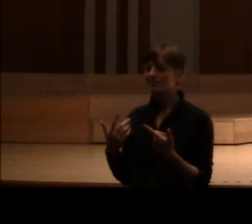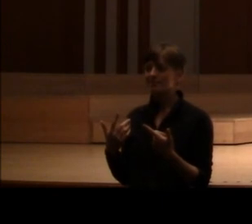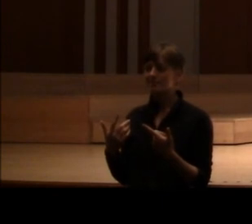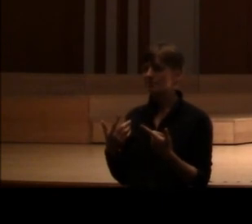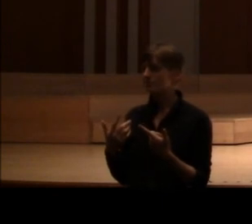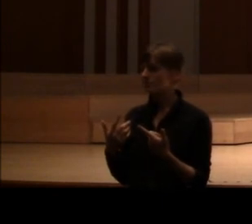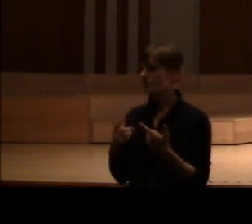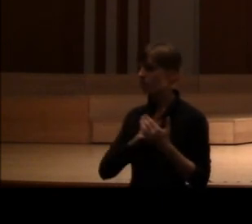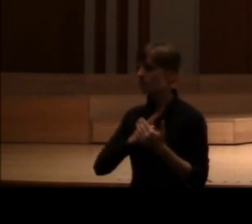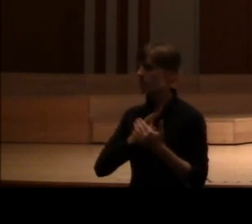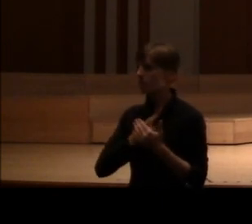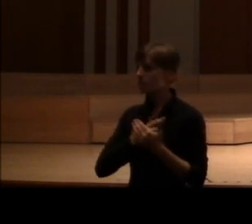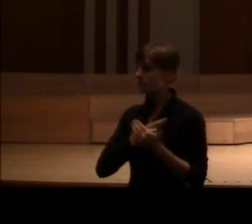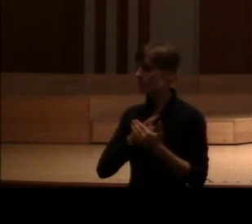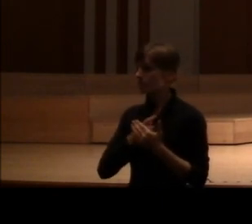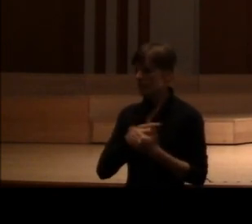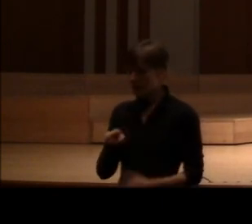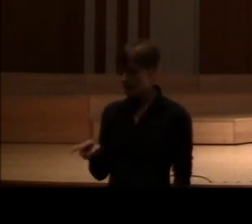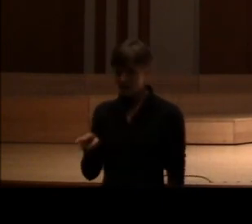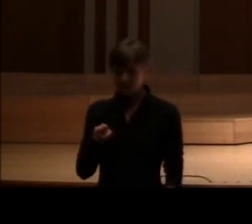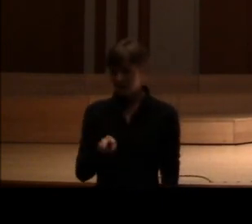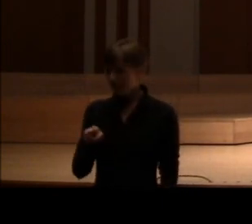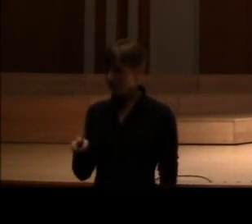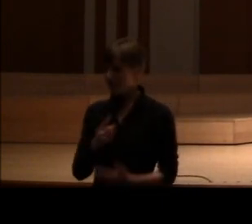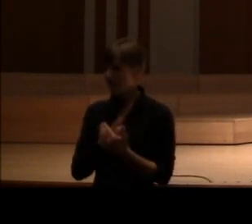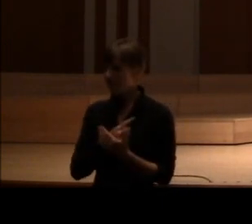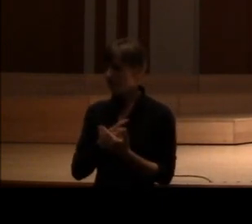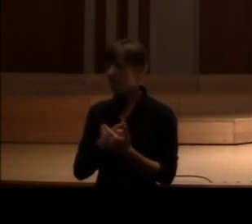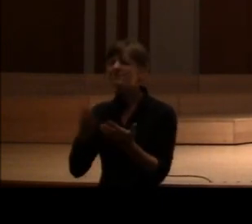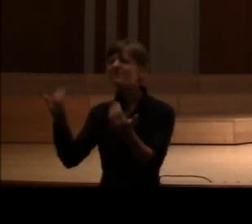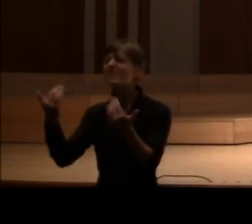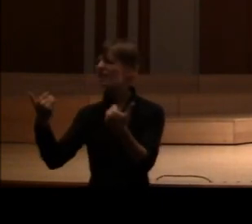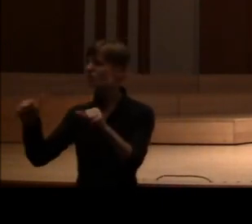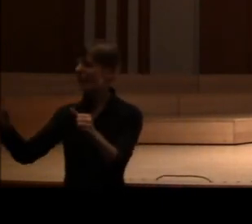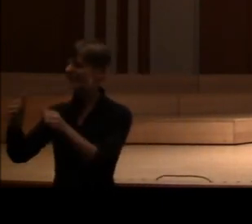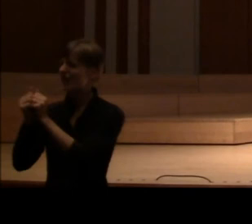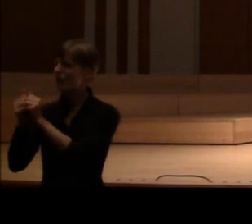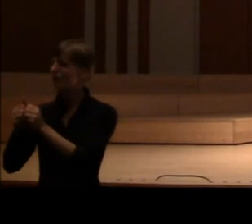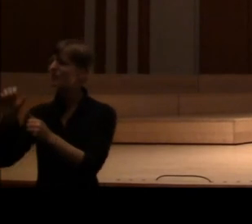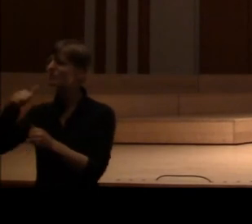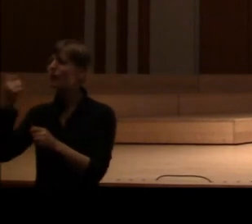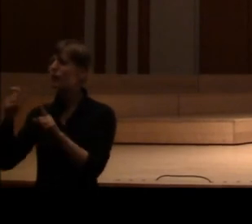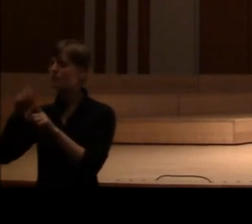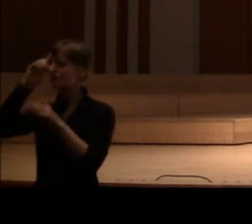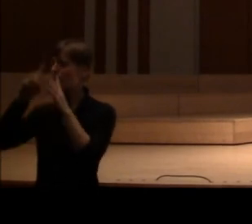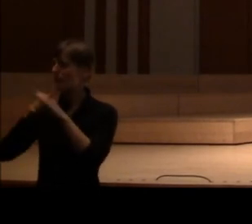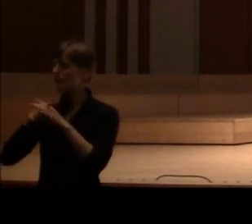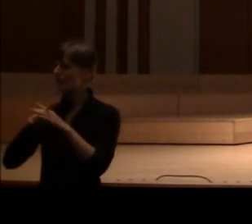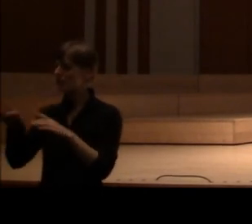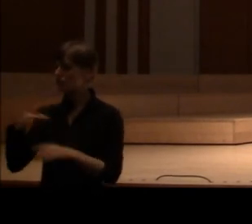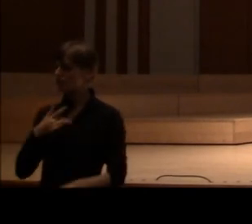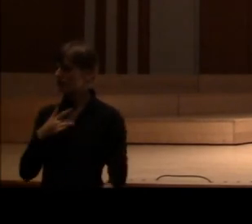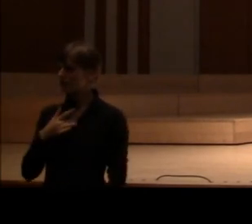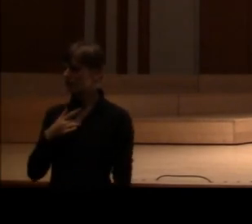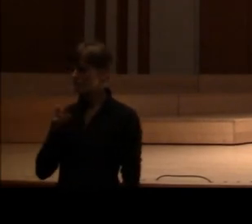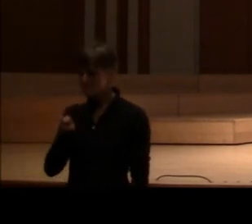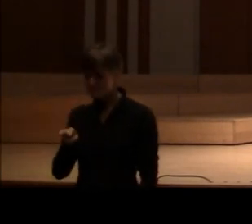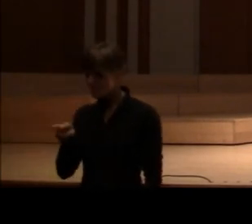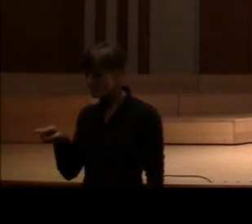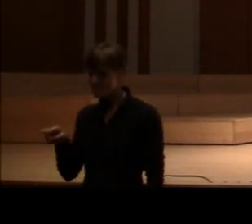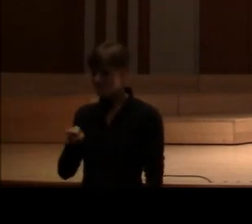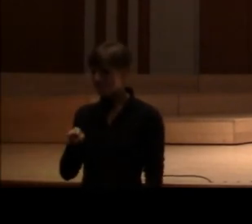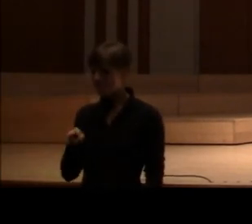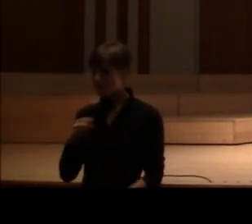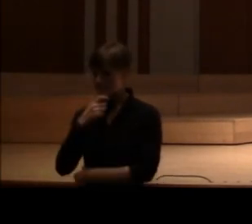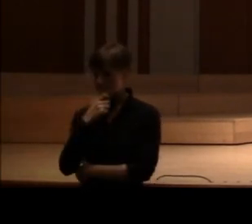pulse was, like fast pulse, something else. Actually, why don't we try this here? What are some other words? So what would come into your mind? How do you feel as you're looking eagerly between